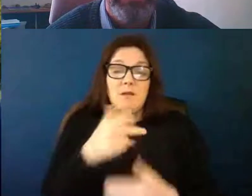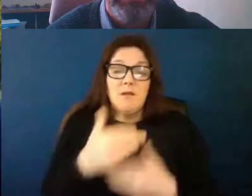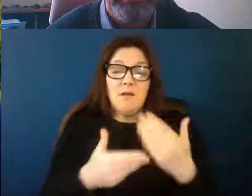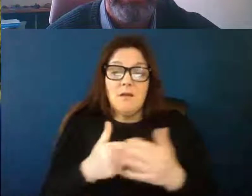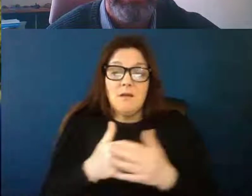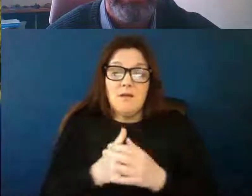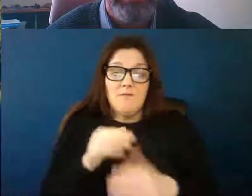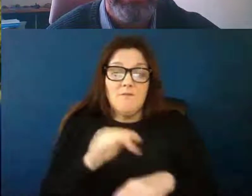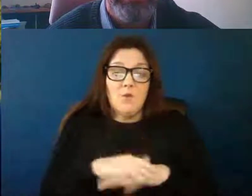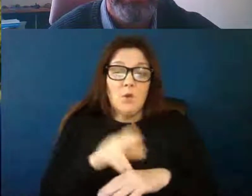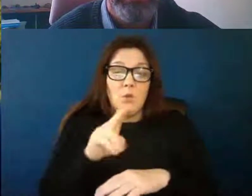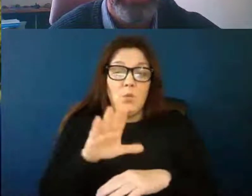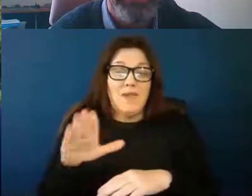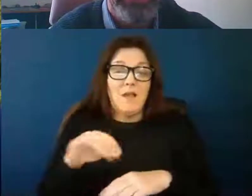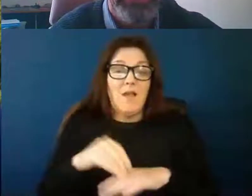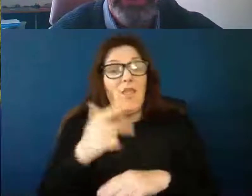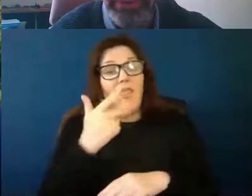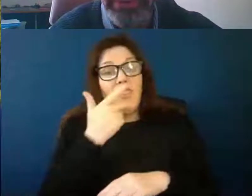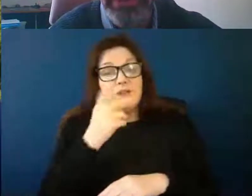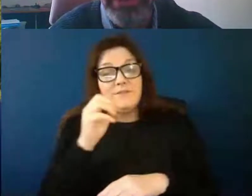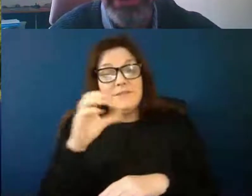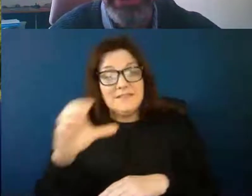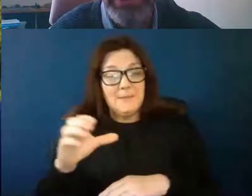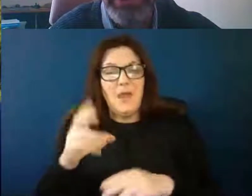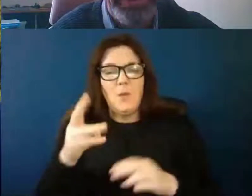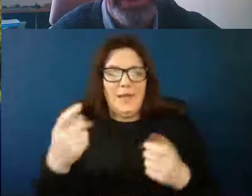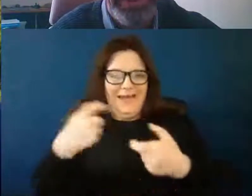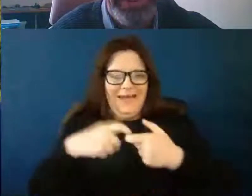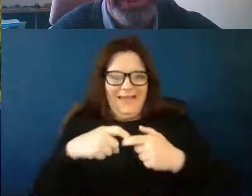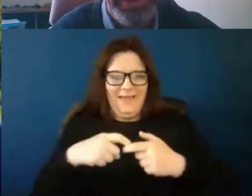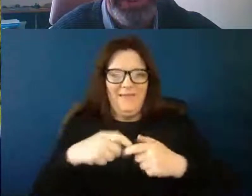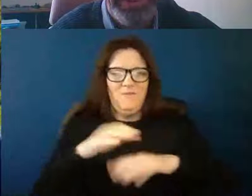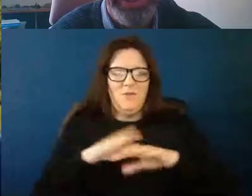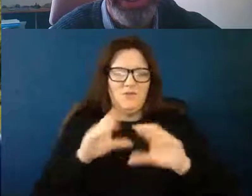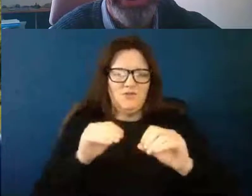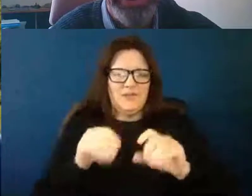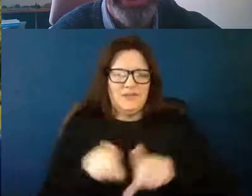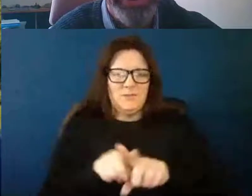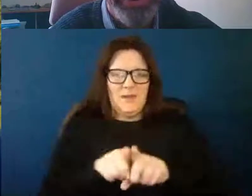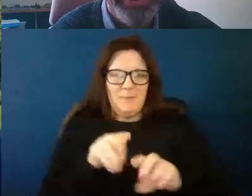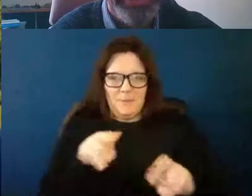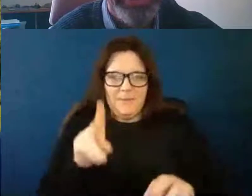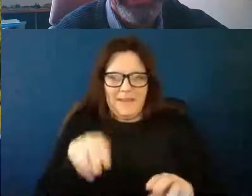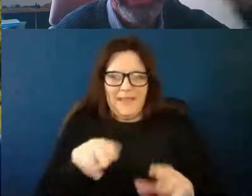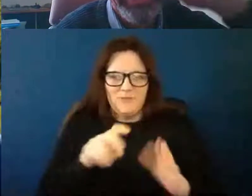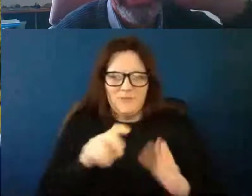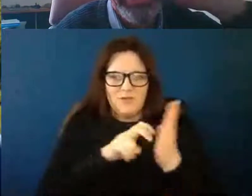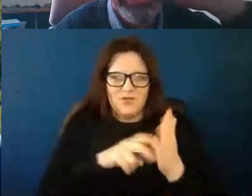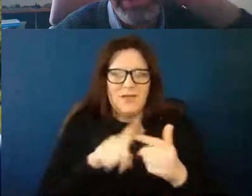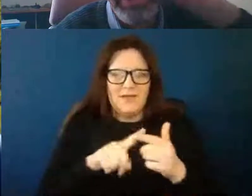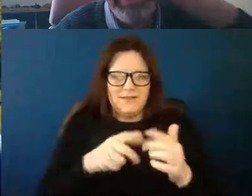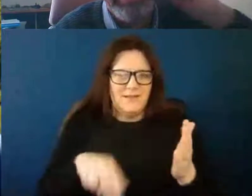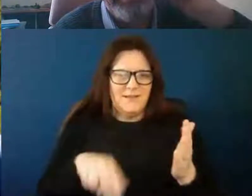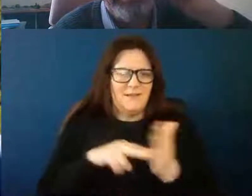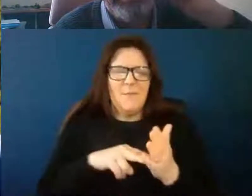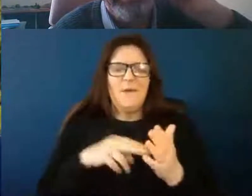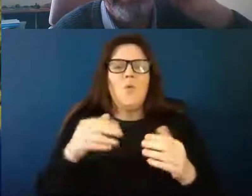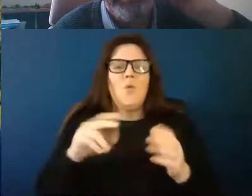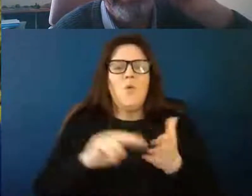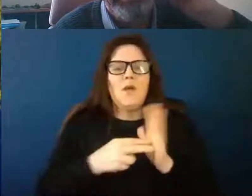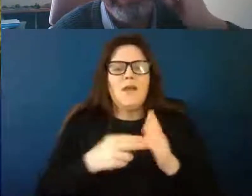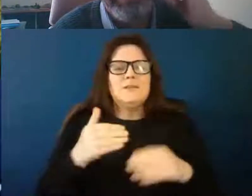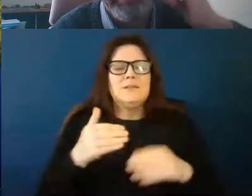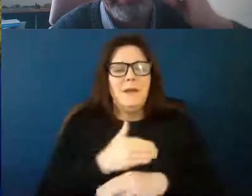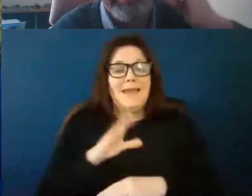for UL on the 3rd of December, and I'm going to put the link for that into the chat as well, so people can register and sign up. So that's been organised by